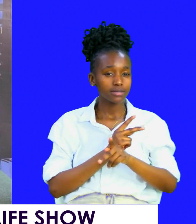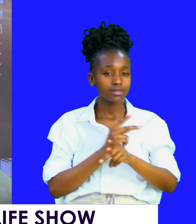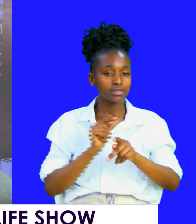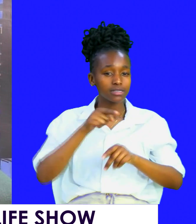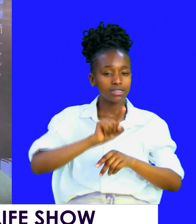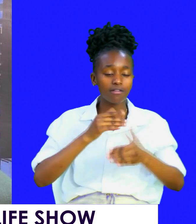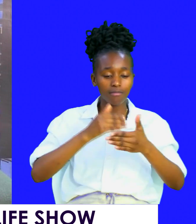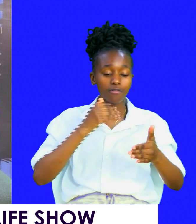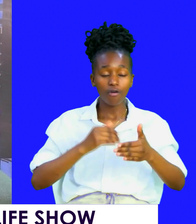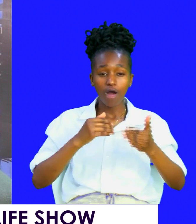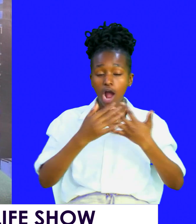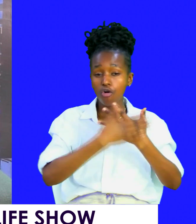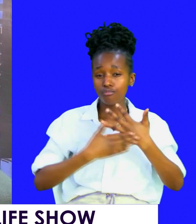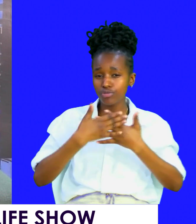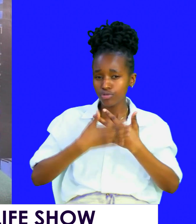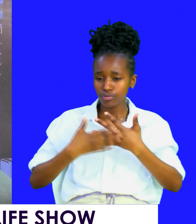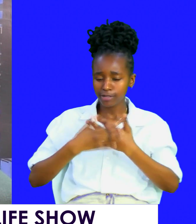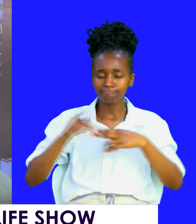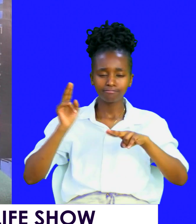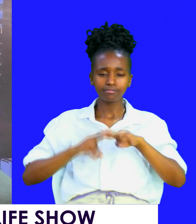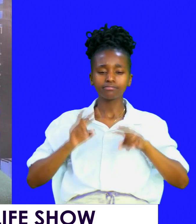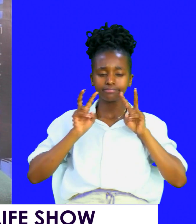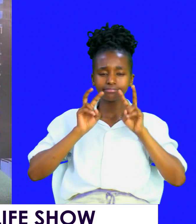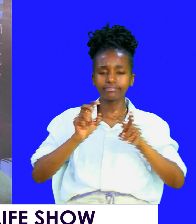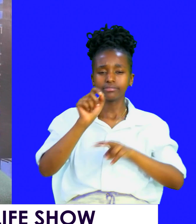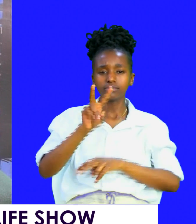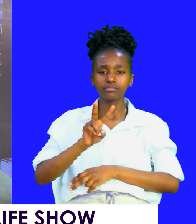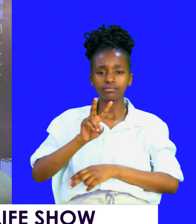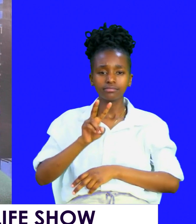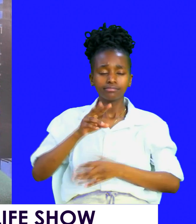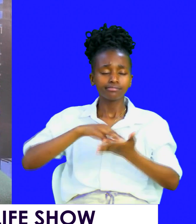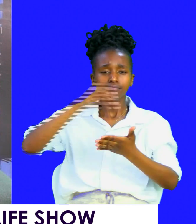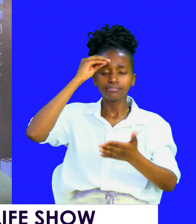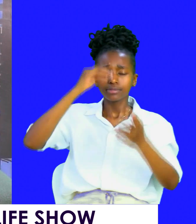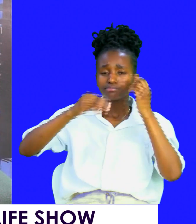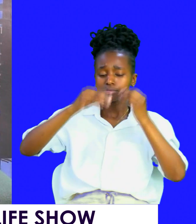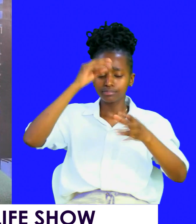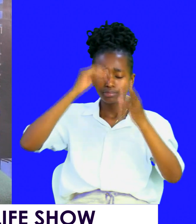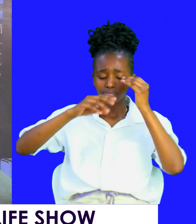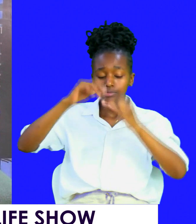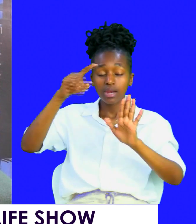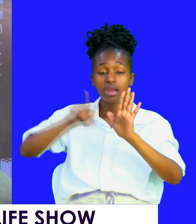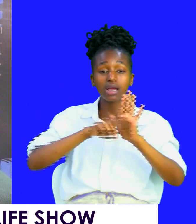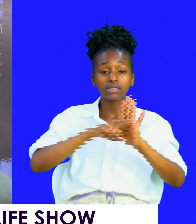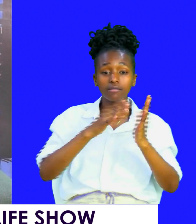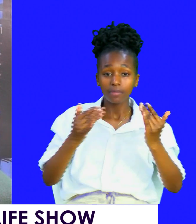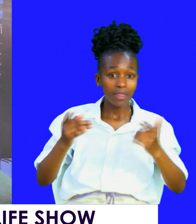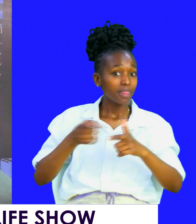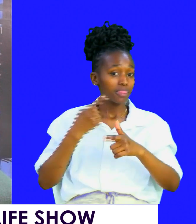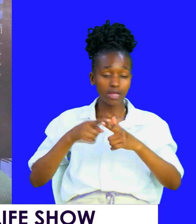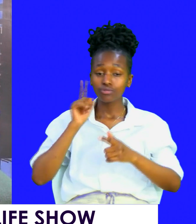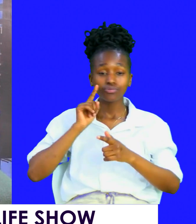or before a TV set and consume junk and consume negativity, you are threatening your